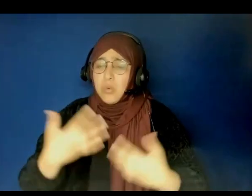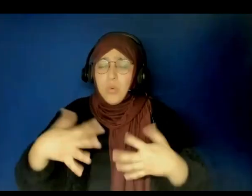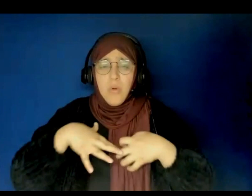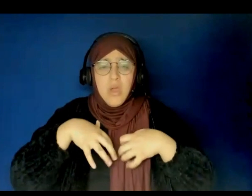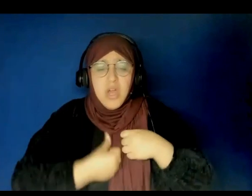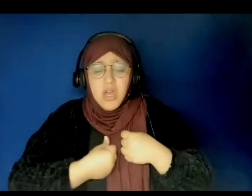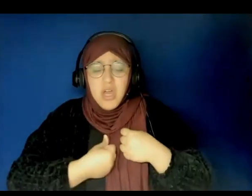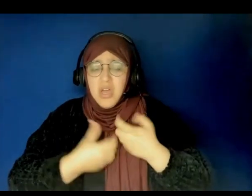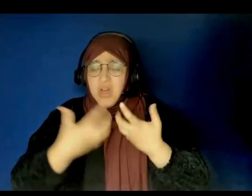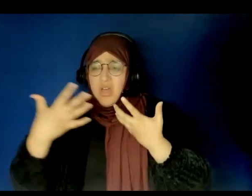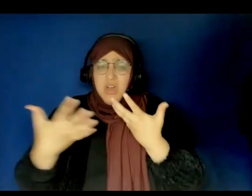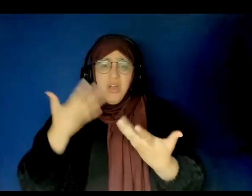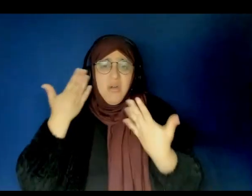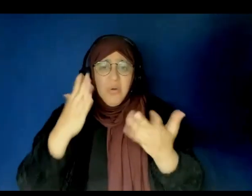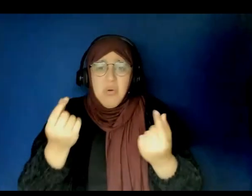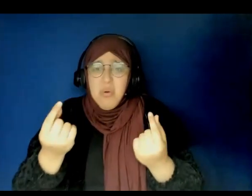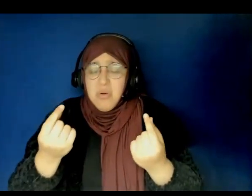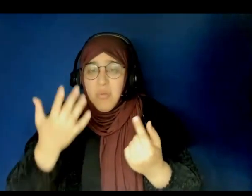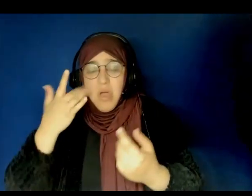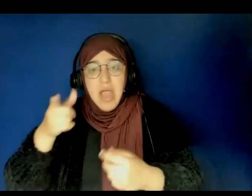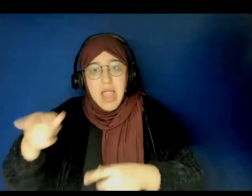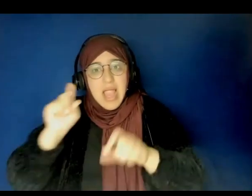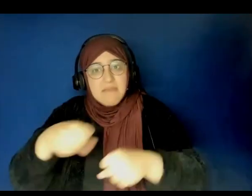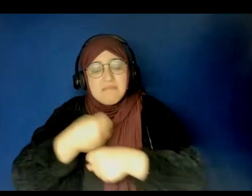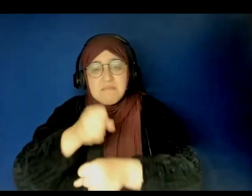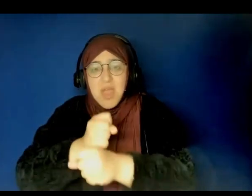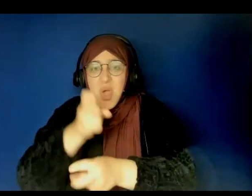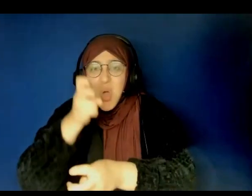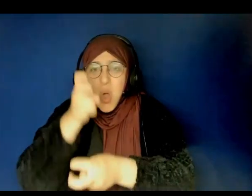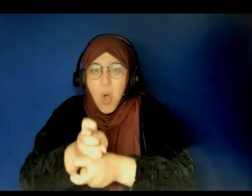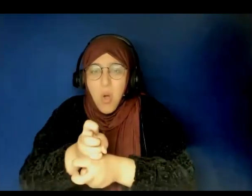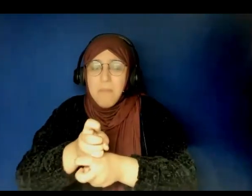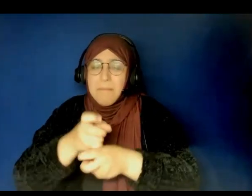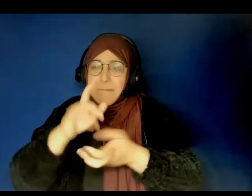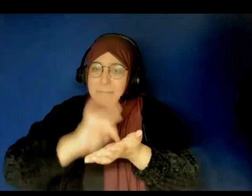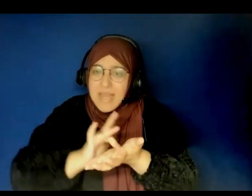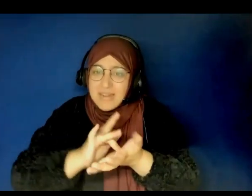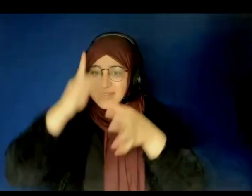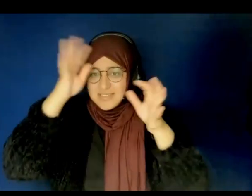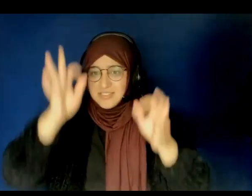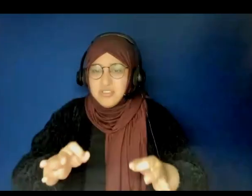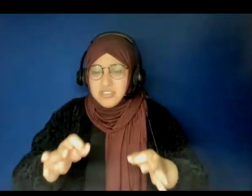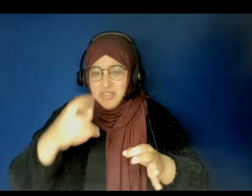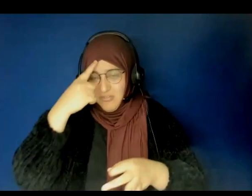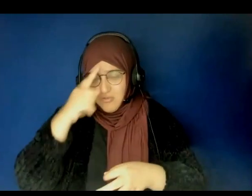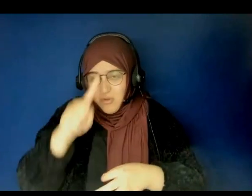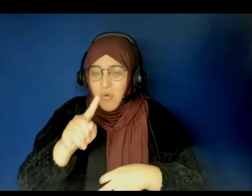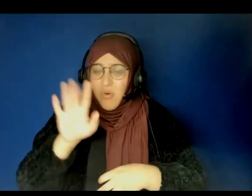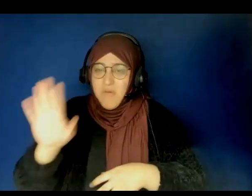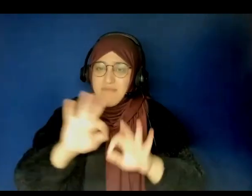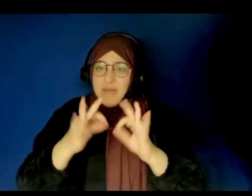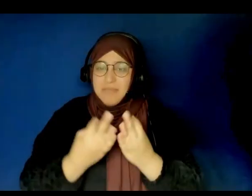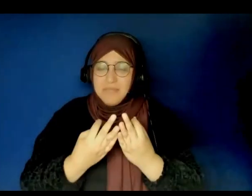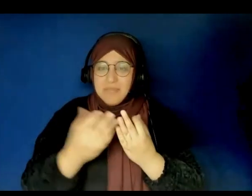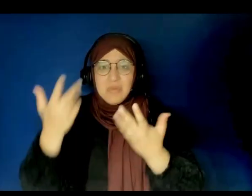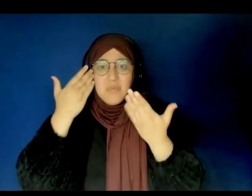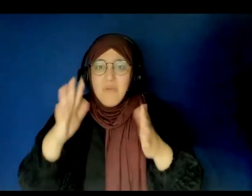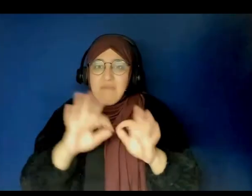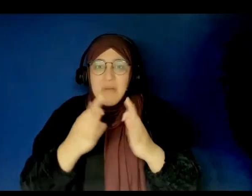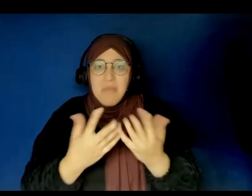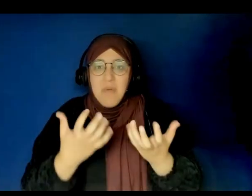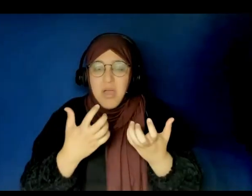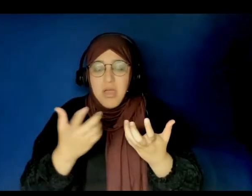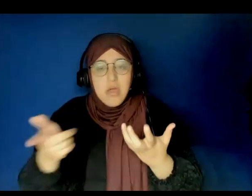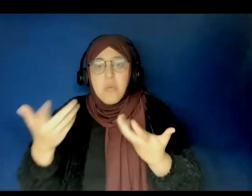make hard medical decisions for their family, and they don't know what their family member wanted. And they don't want to be the one that is guilty